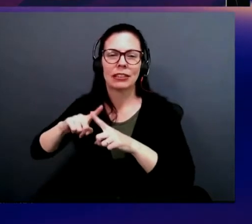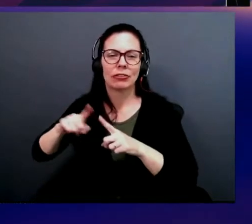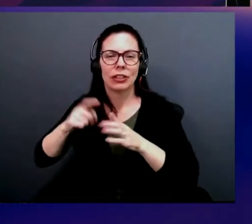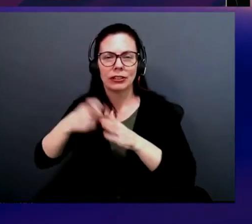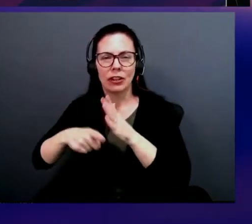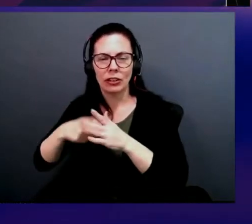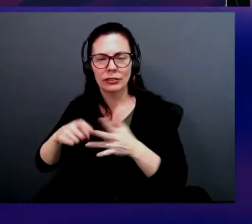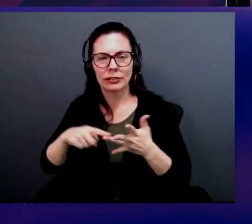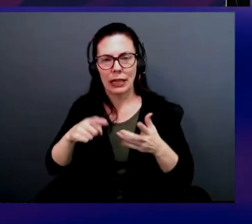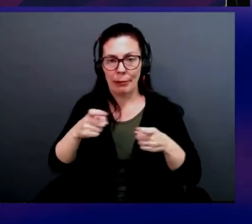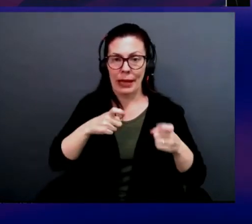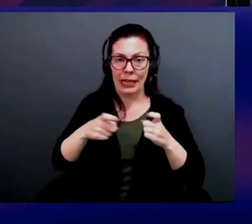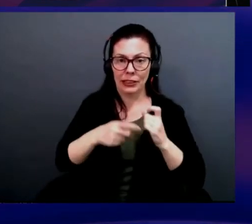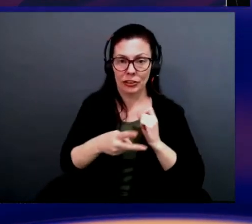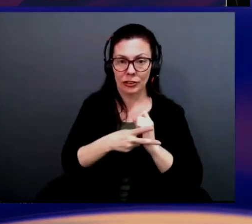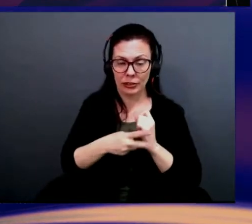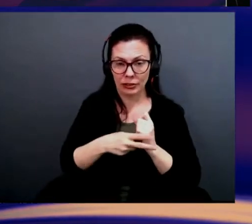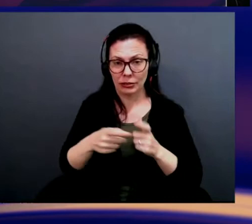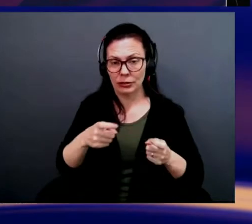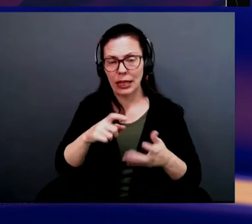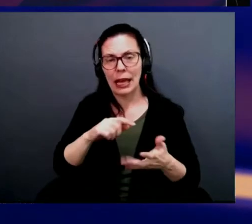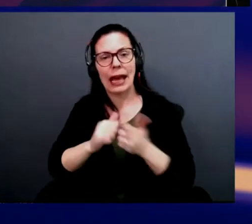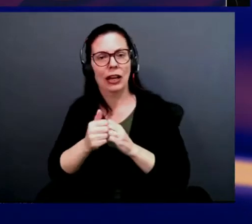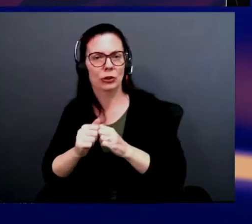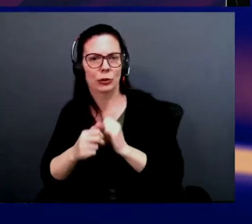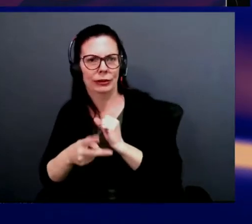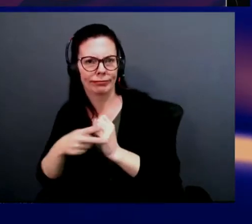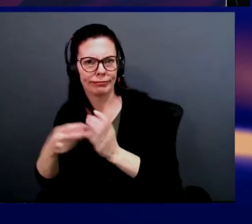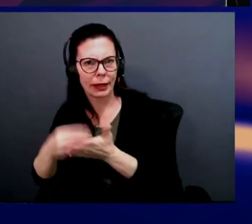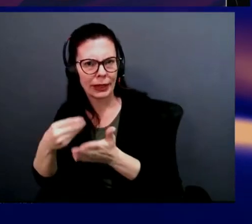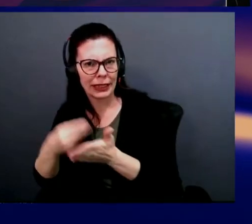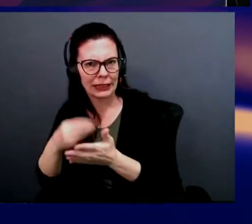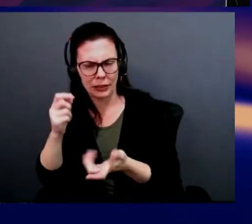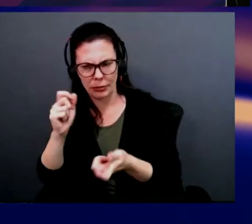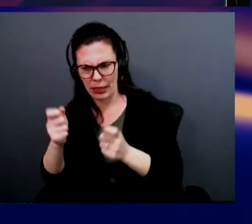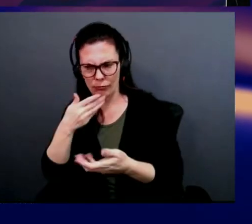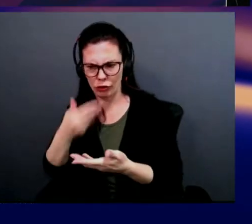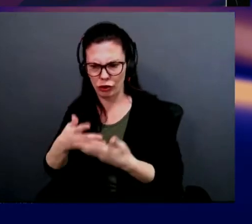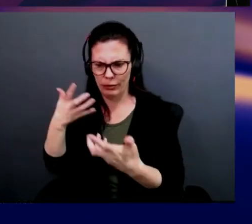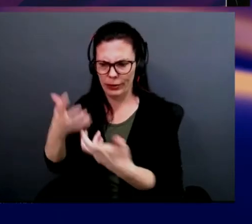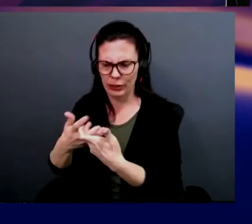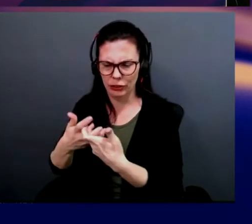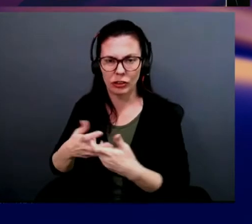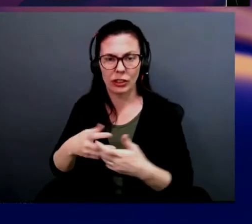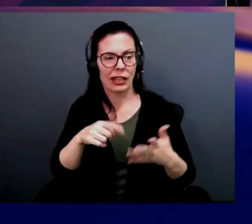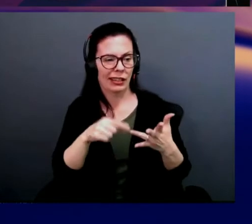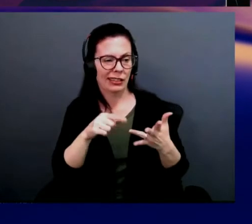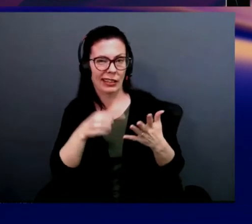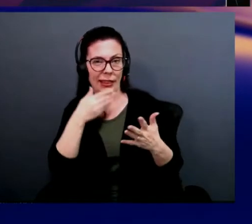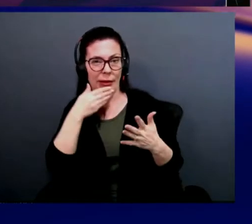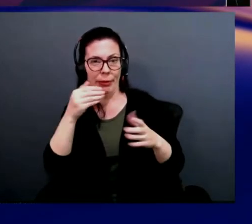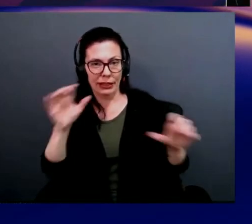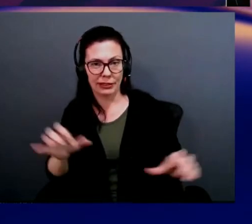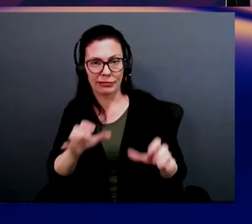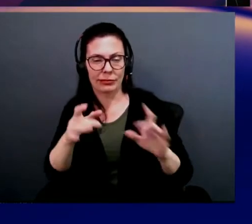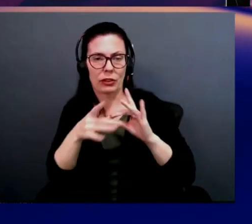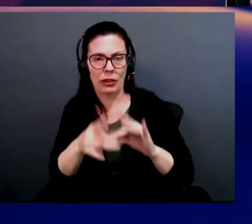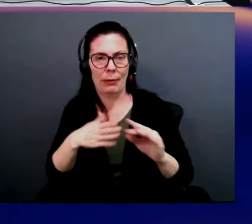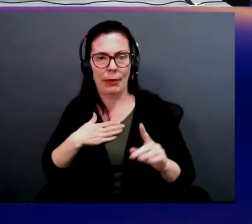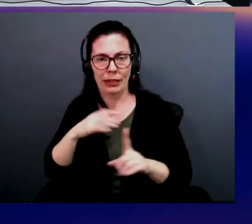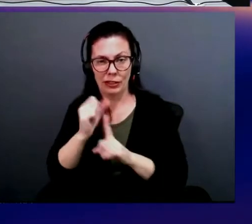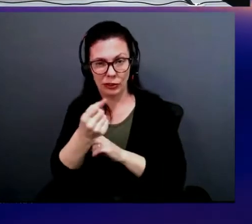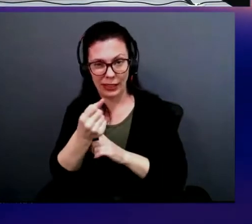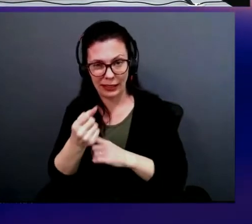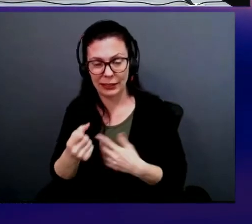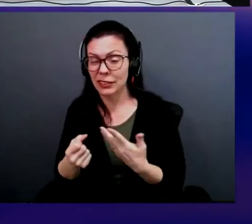environments, how do I cost optimize, and how do I make it so that it's the most performant for my use case. So definitely a plethora of topics to